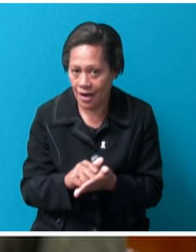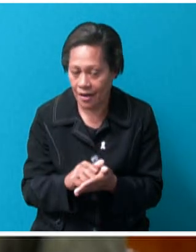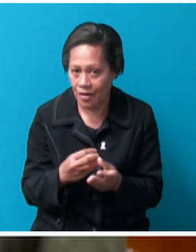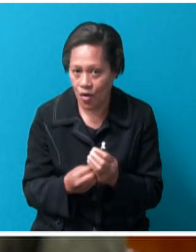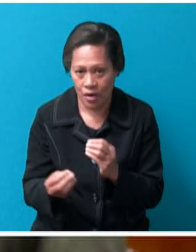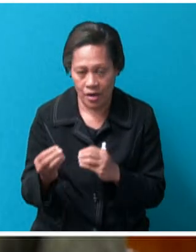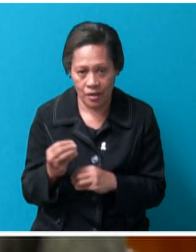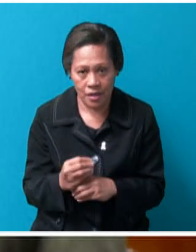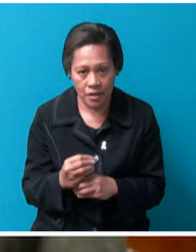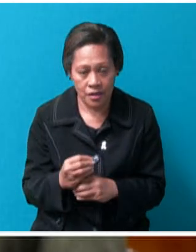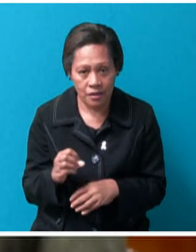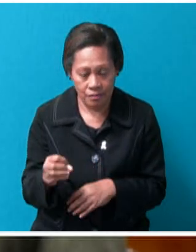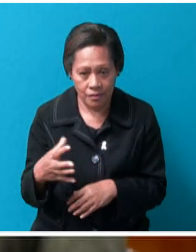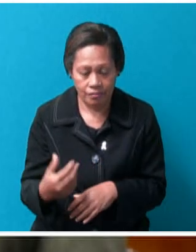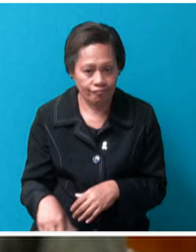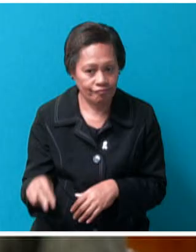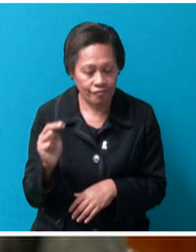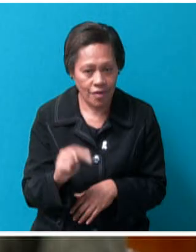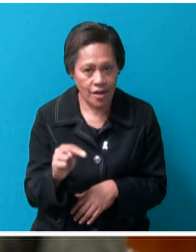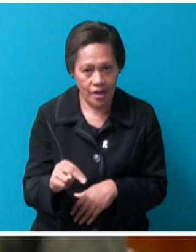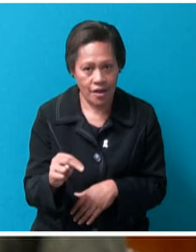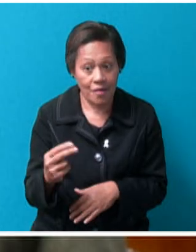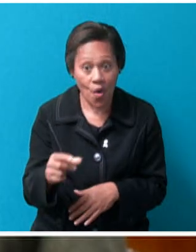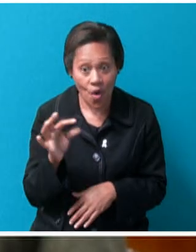that requested a police clearance.